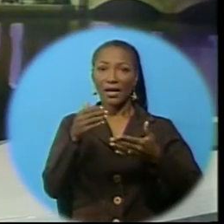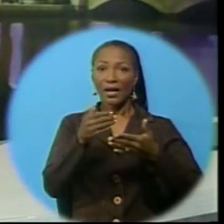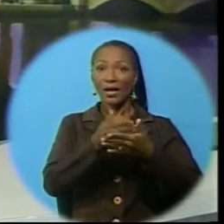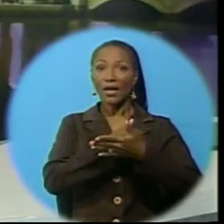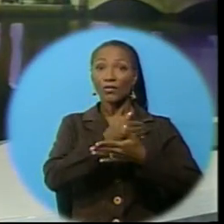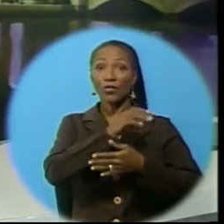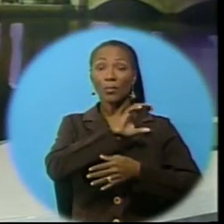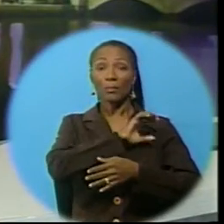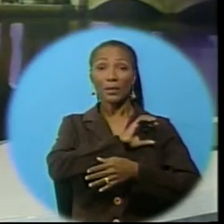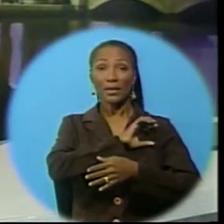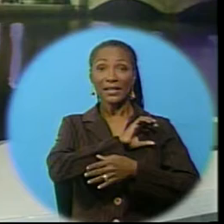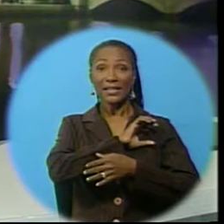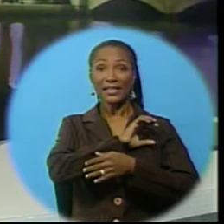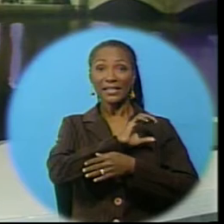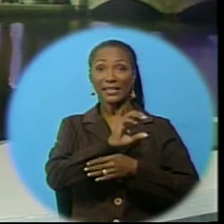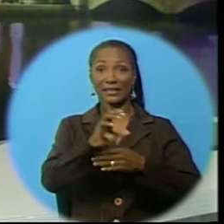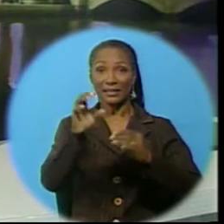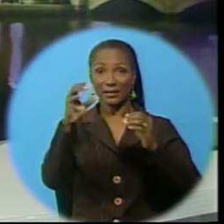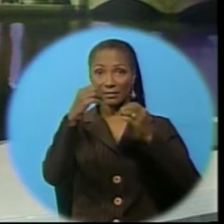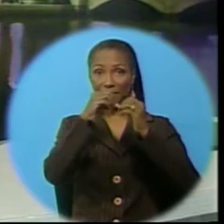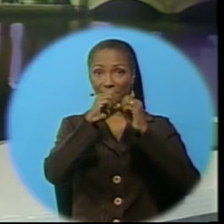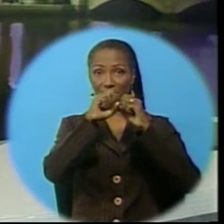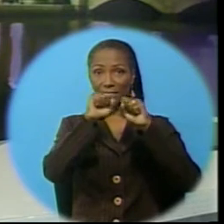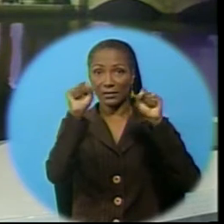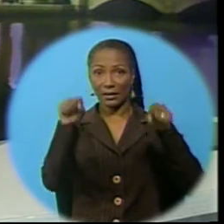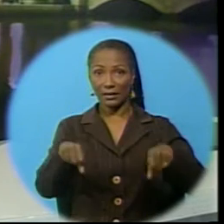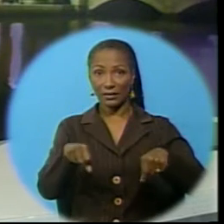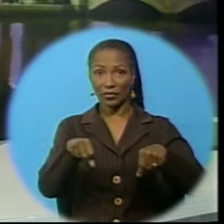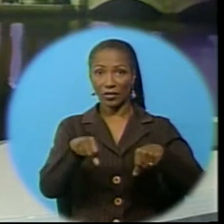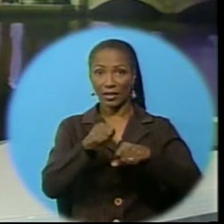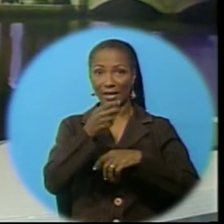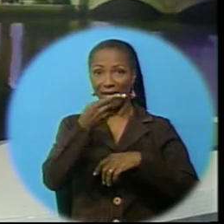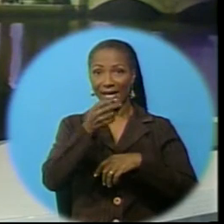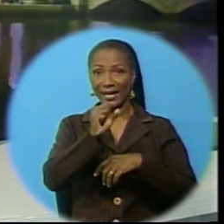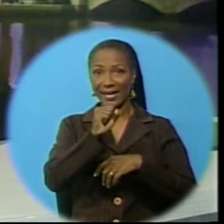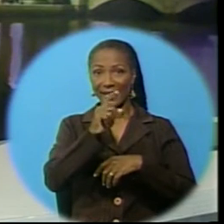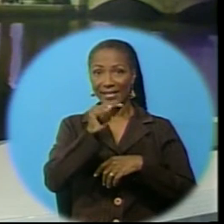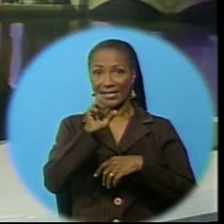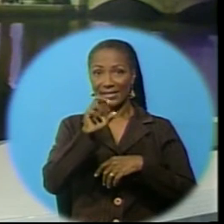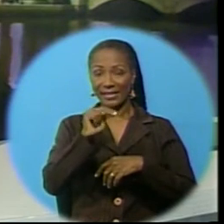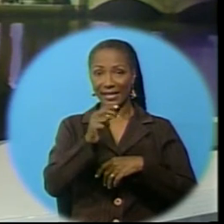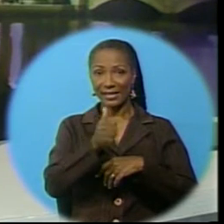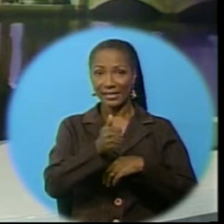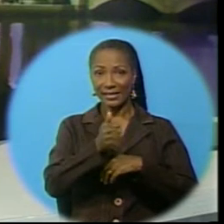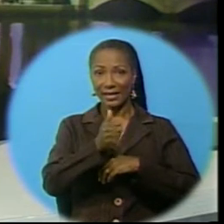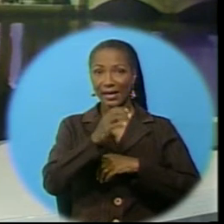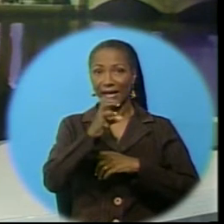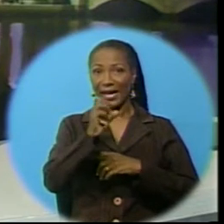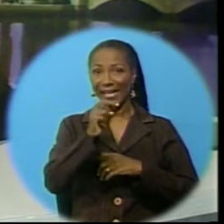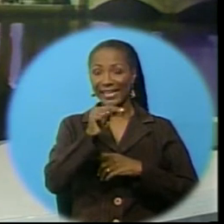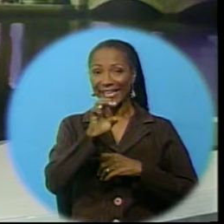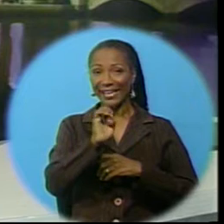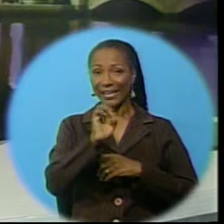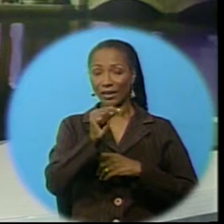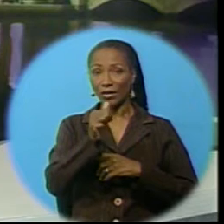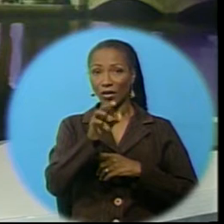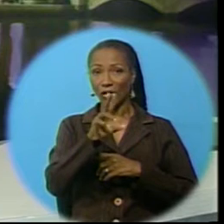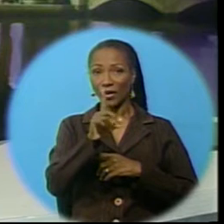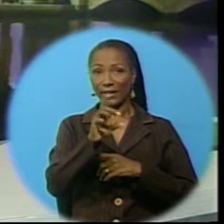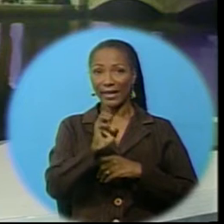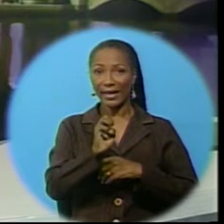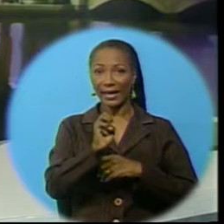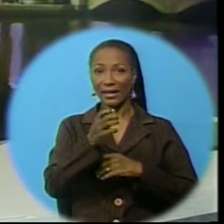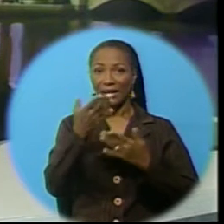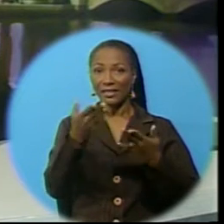police headquarters and new stations at Hastings and King Garden are on the cards for the island. The new headquarters, according to Attorney General and Minister of